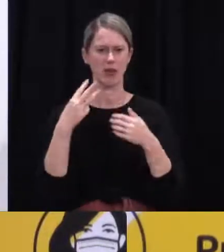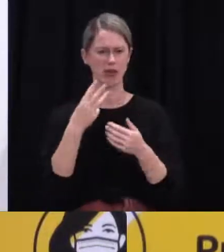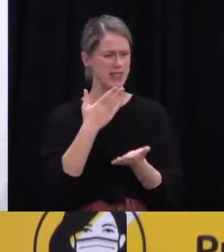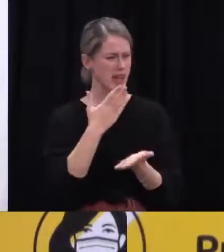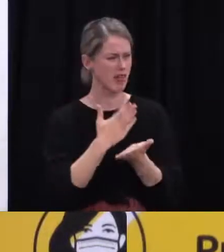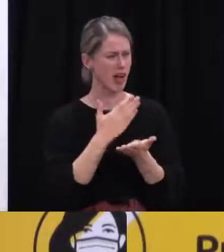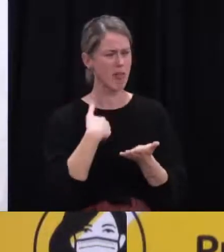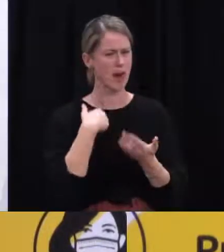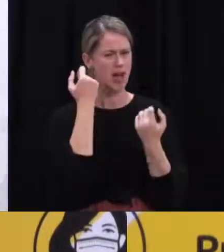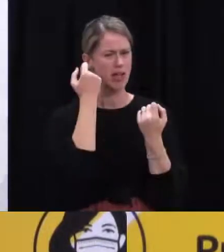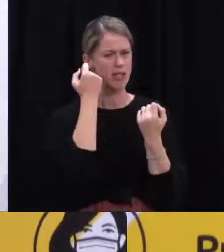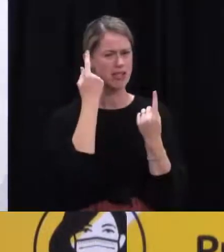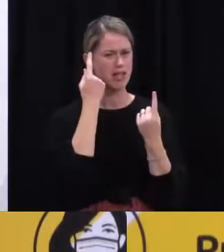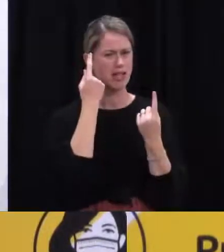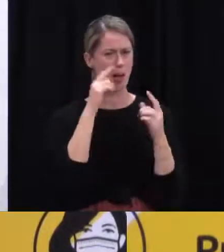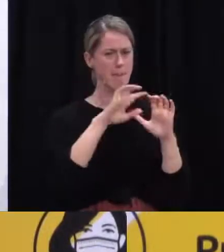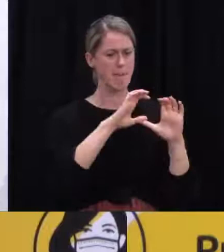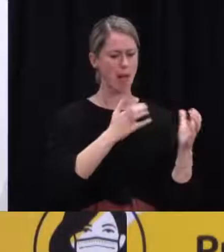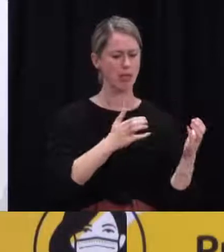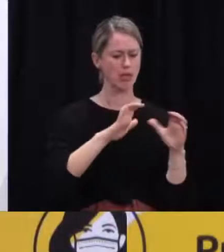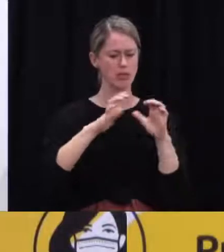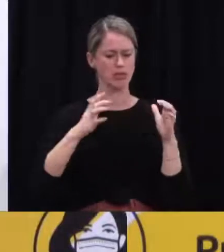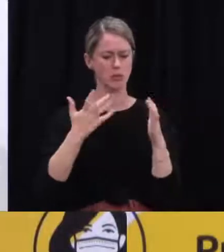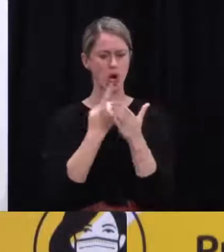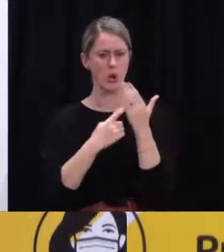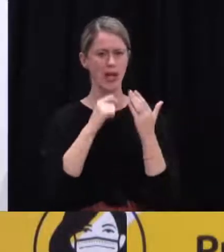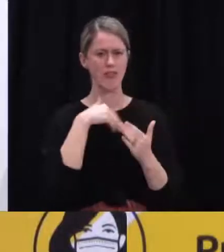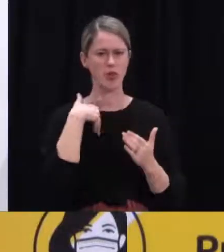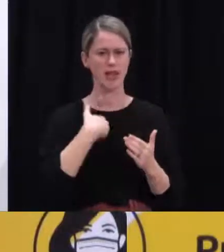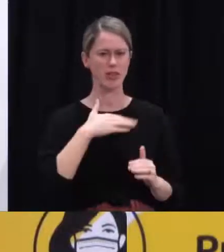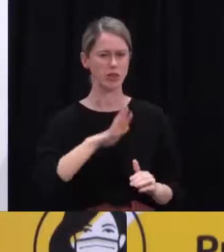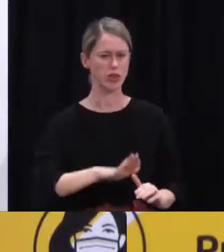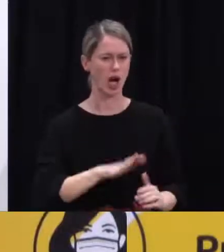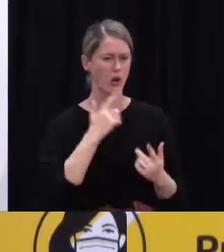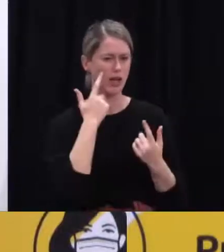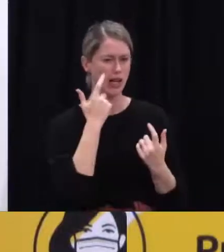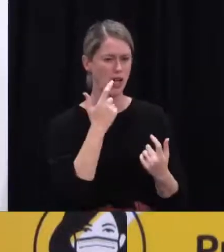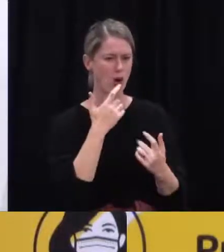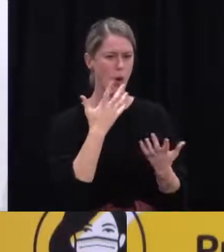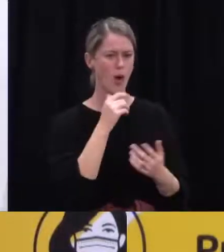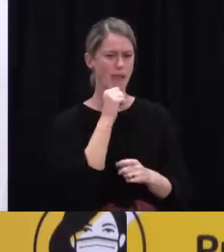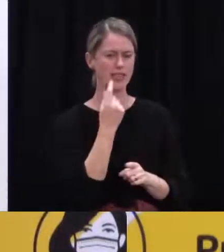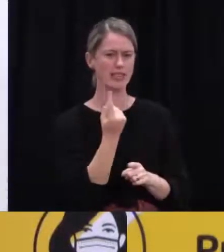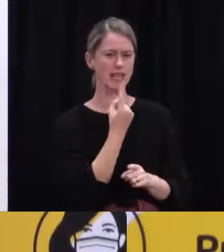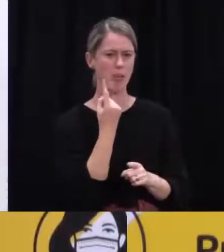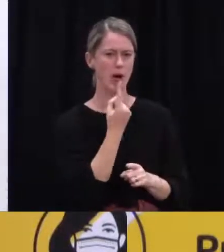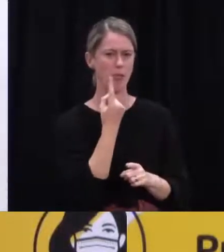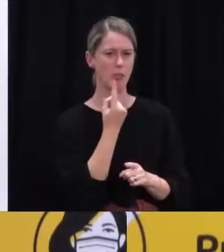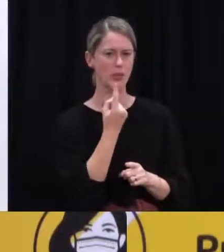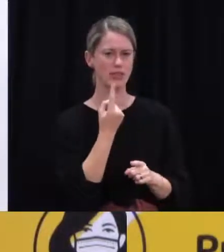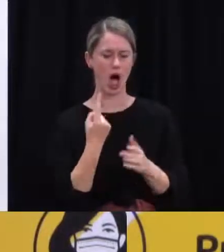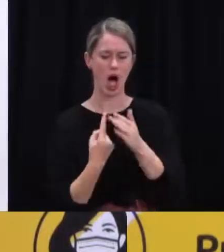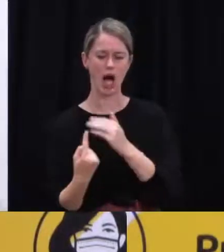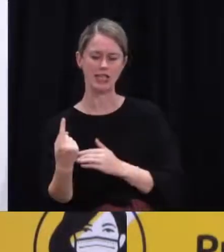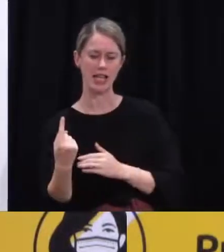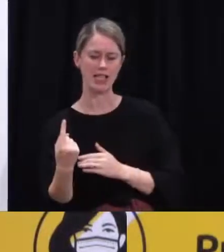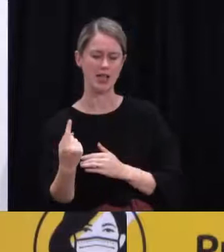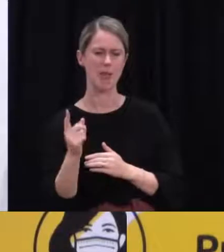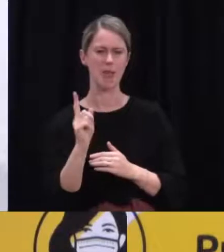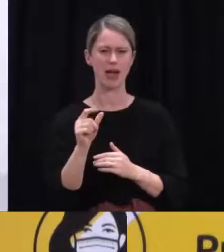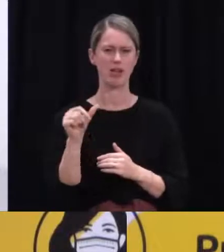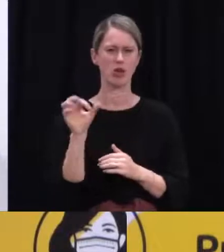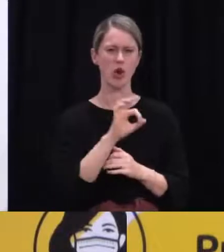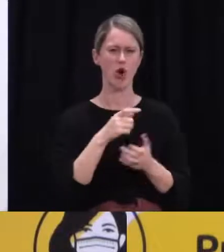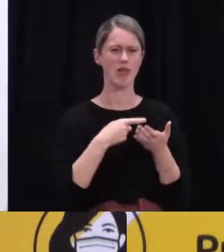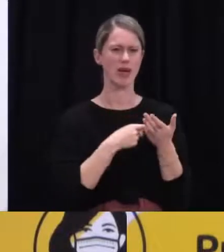my understanding was that merging bubbles was around only if you need it for childcare, or if someone was in an isolated bubble, then you can merge, but you weren't